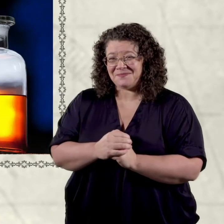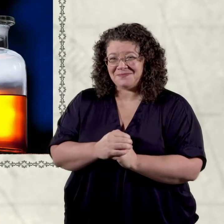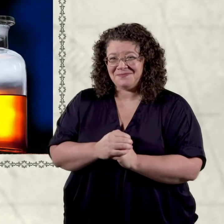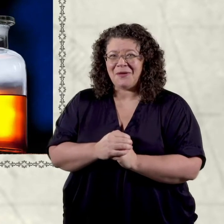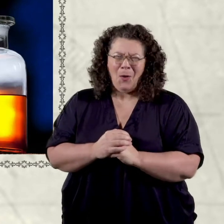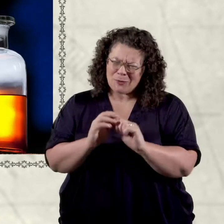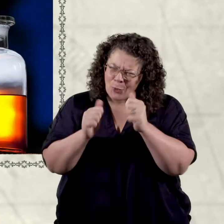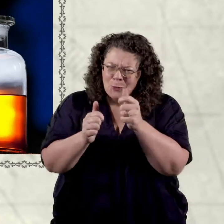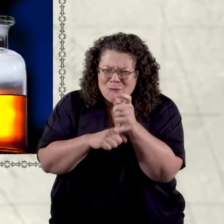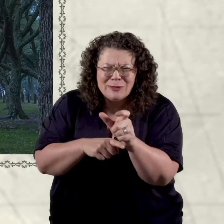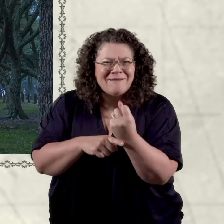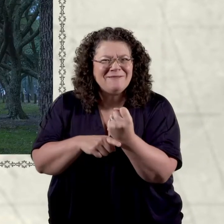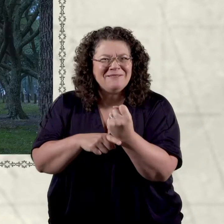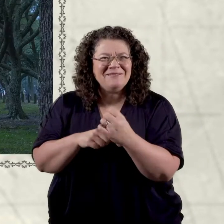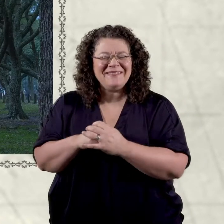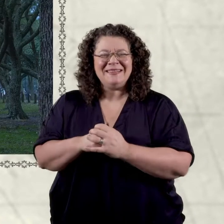Oh, that's a good one.